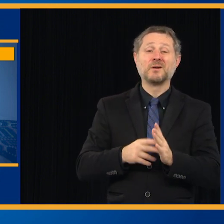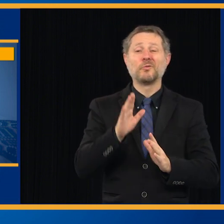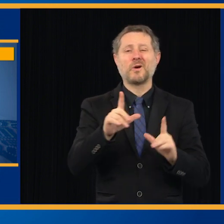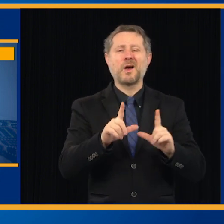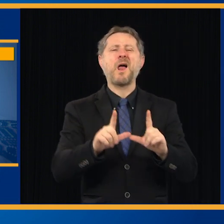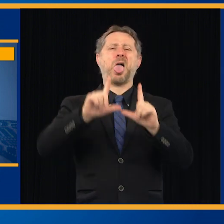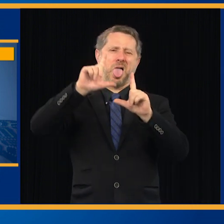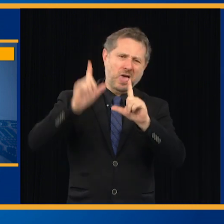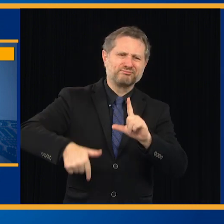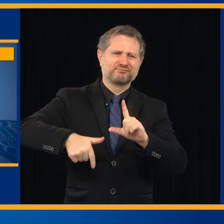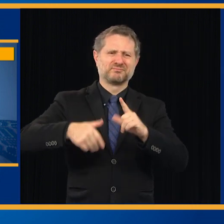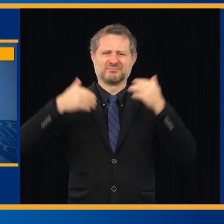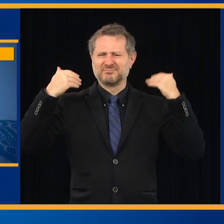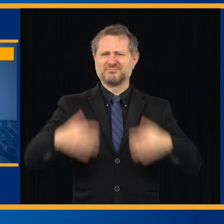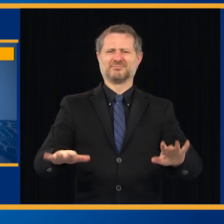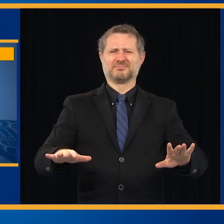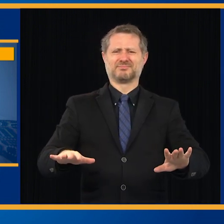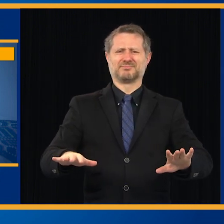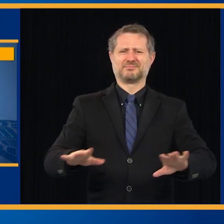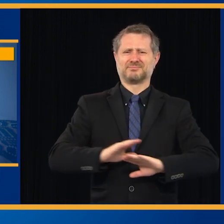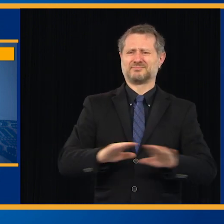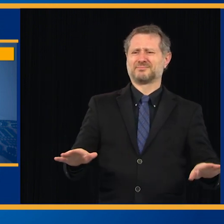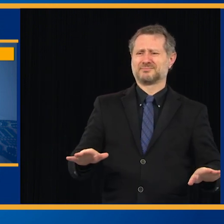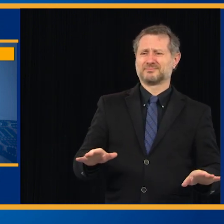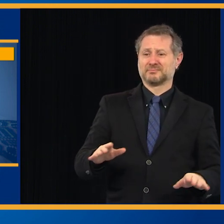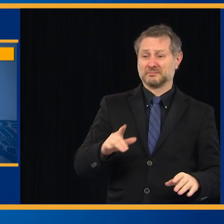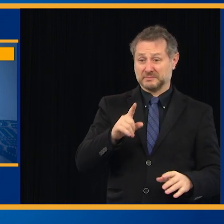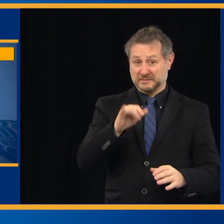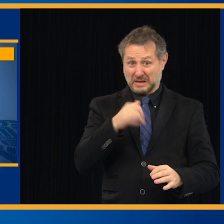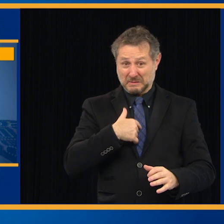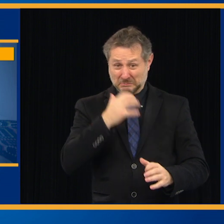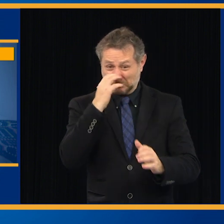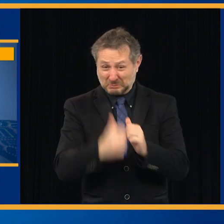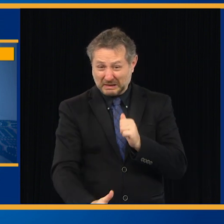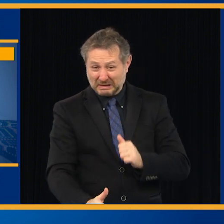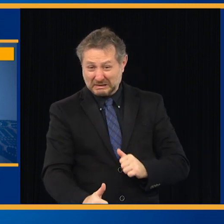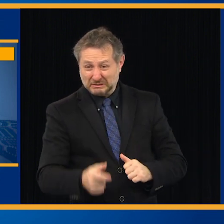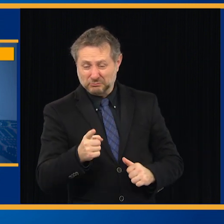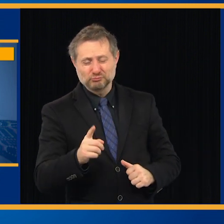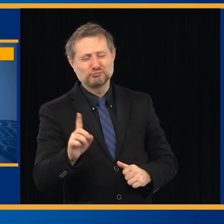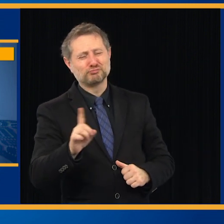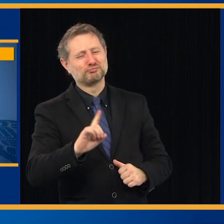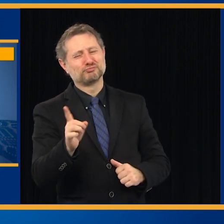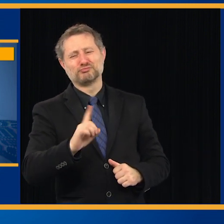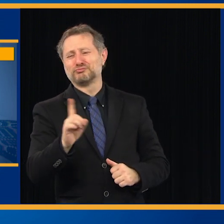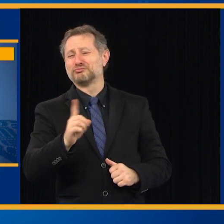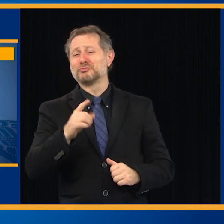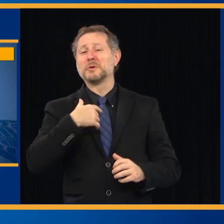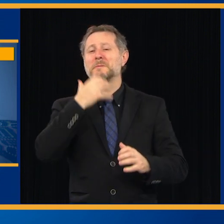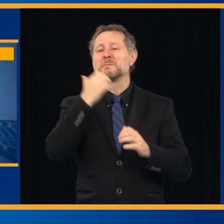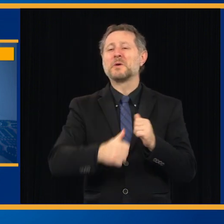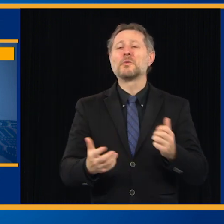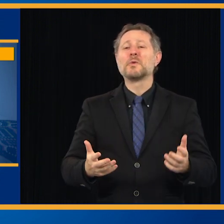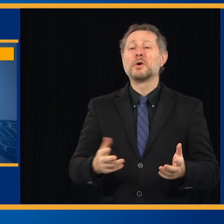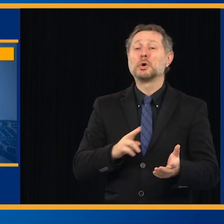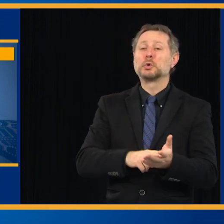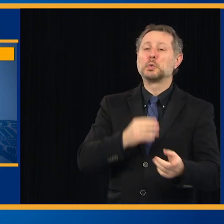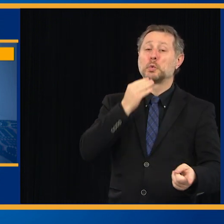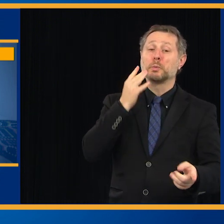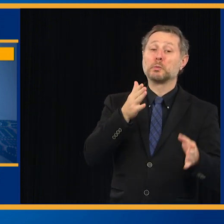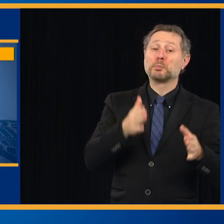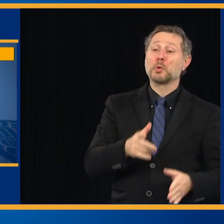license. Well, that's harsh. No, harsh is having a nursing home resident